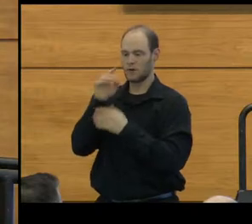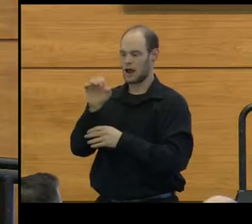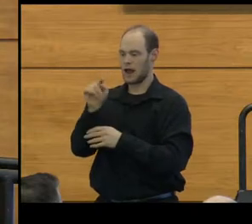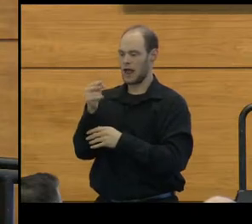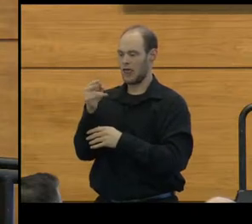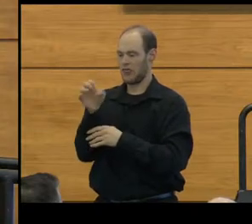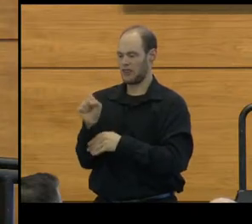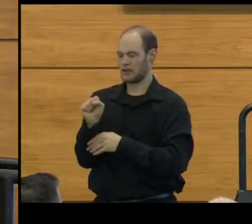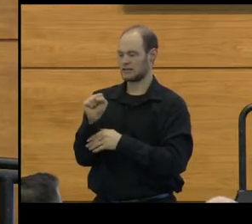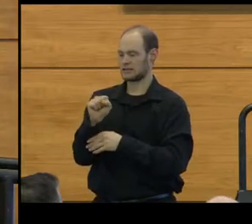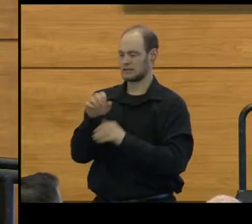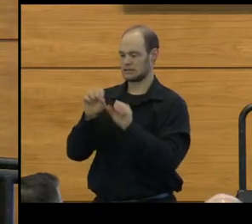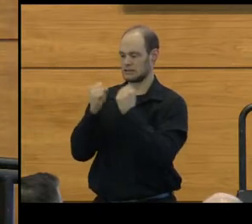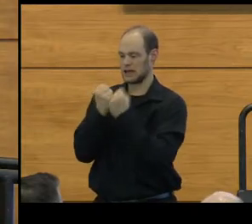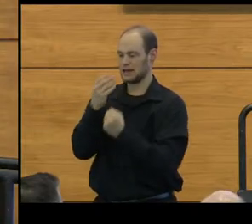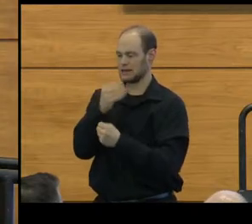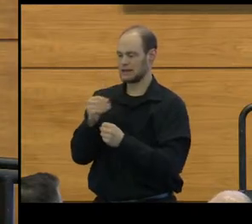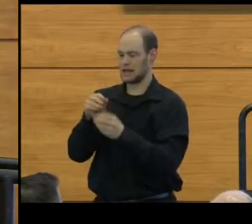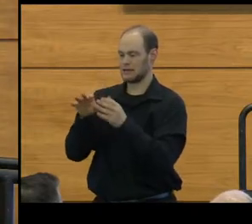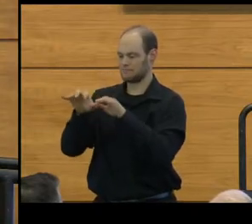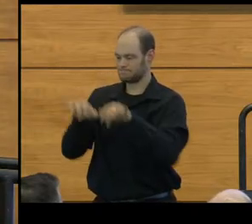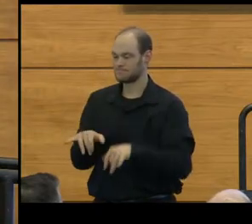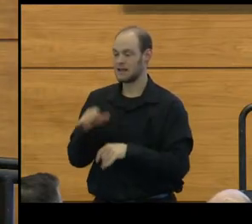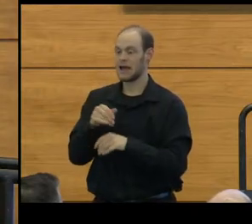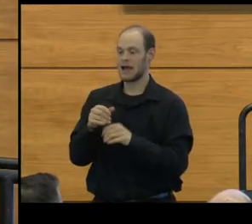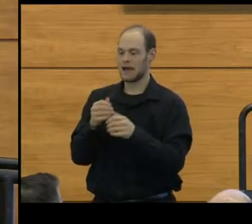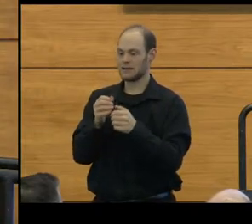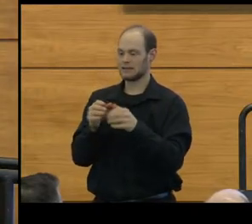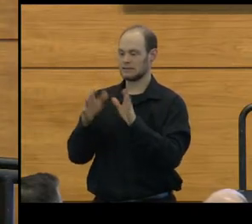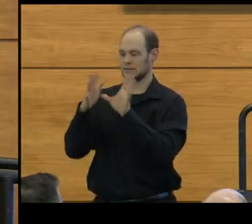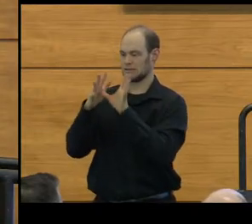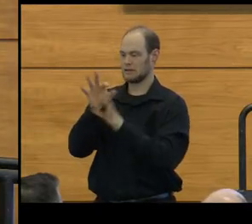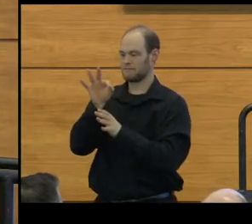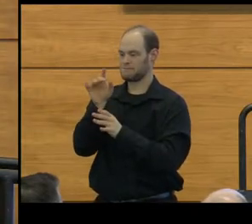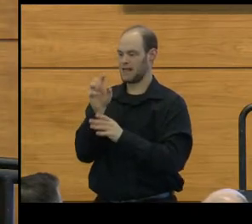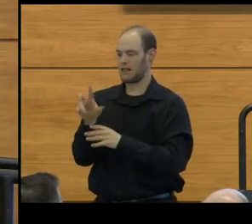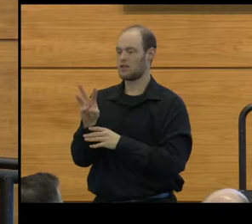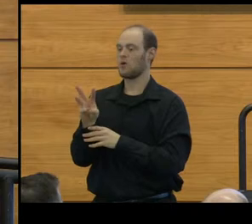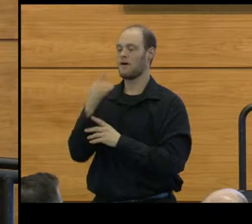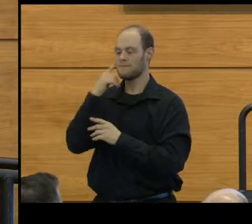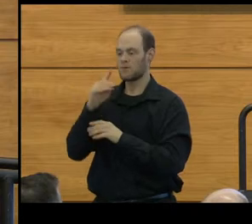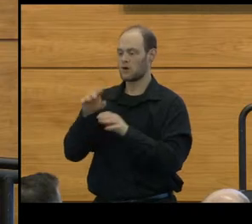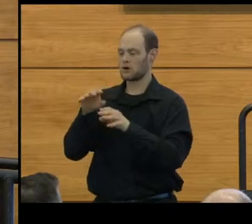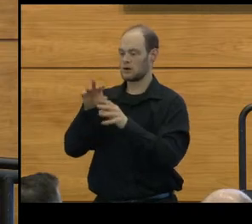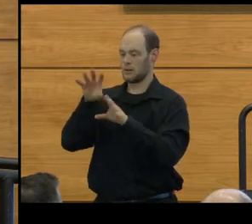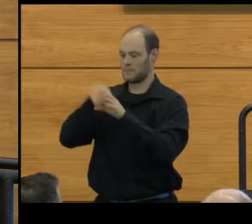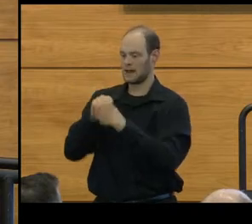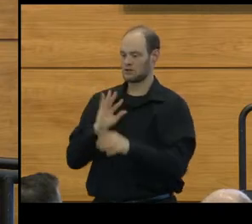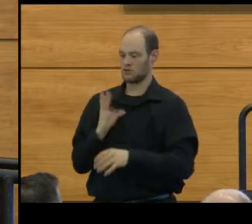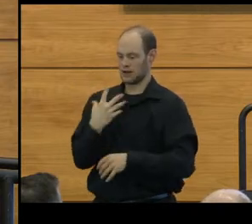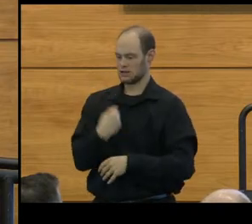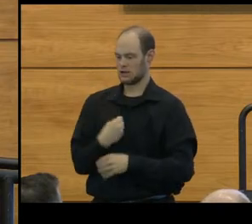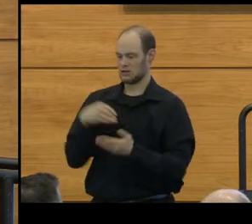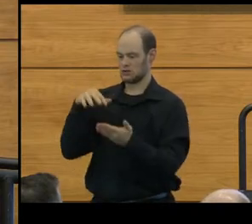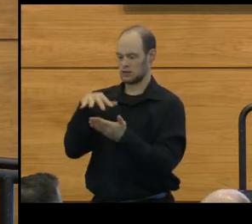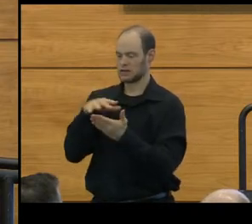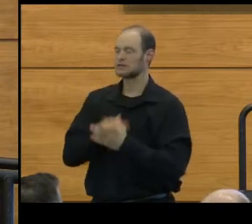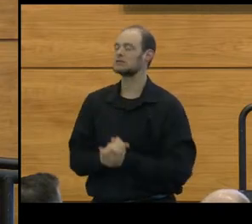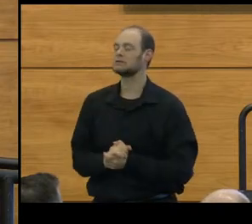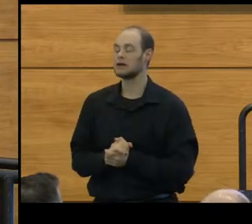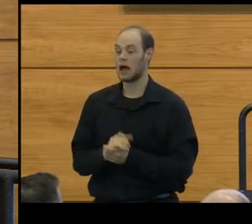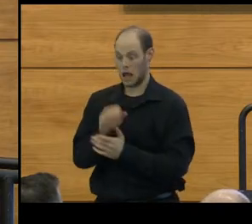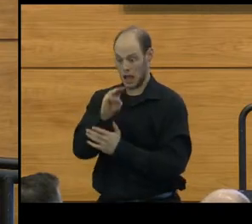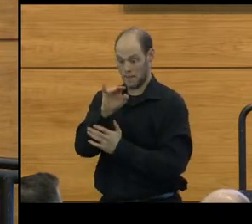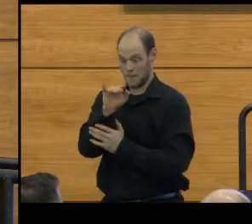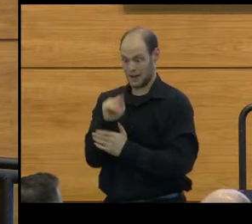Ethics, Society, and Computing and is a senior fellow at the Center for Applied Transgender Studies.